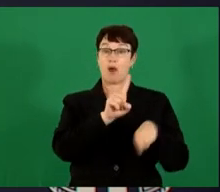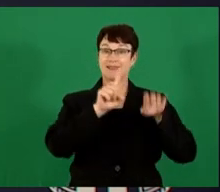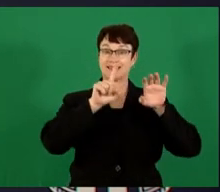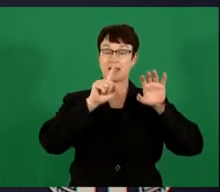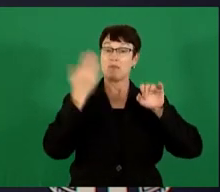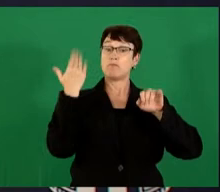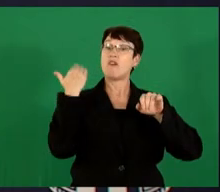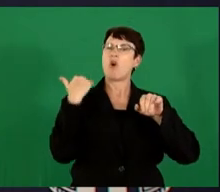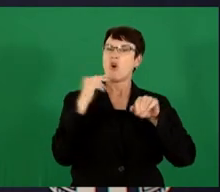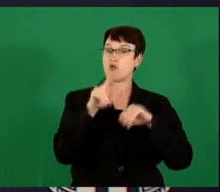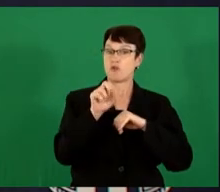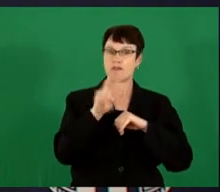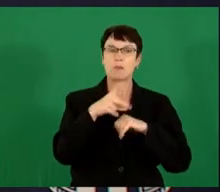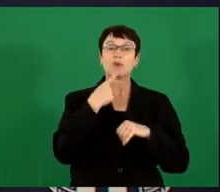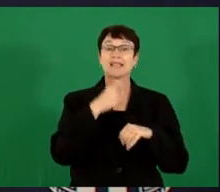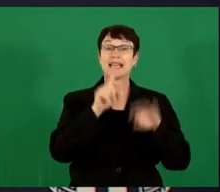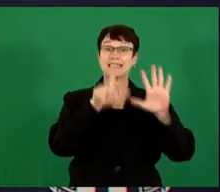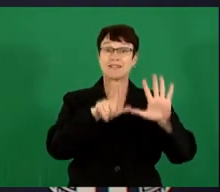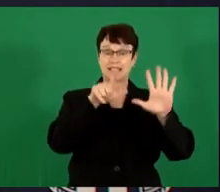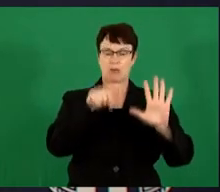meeting.